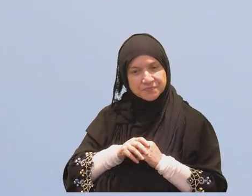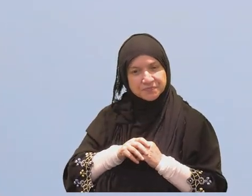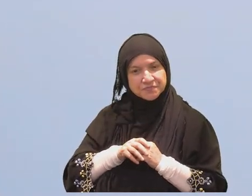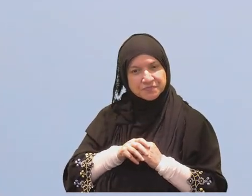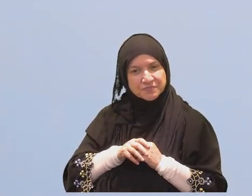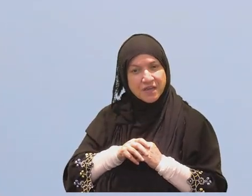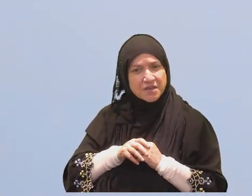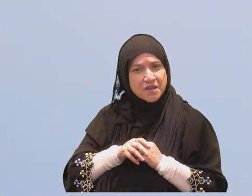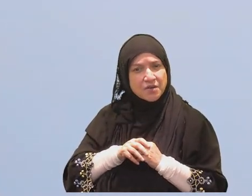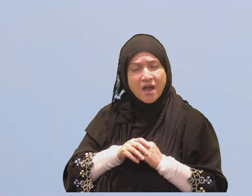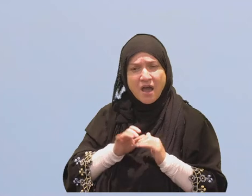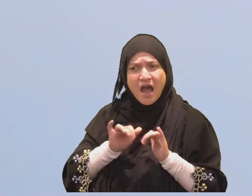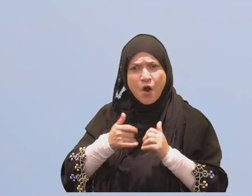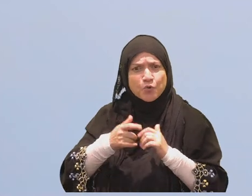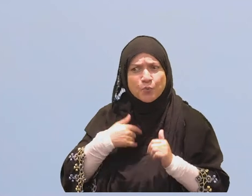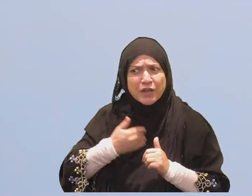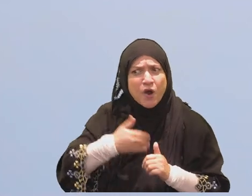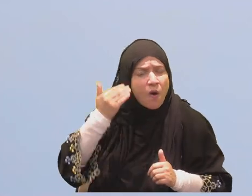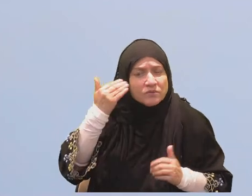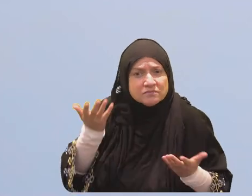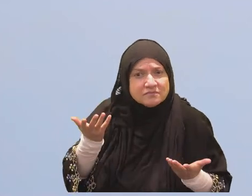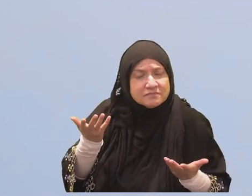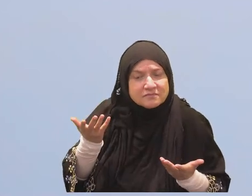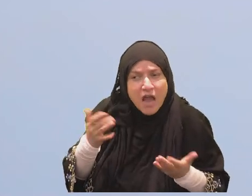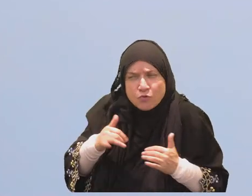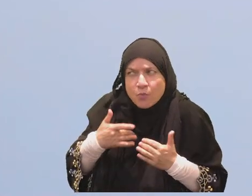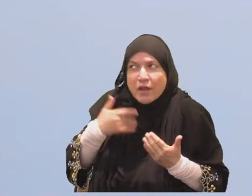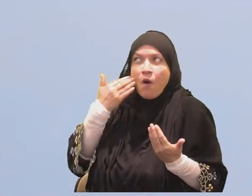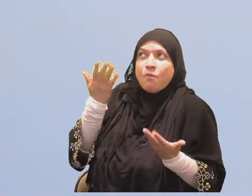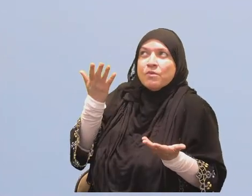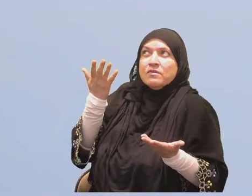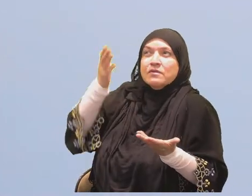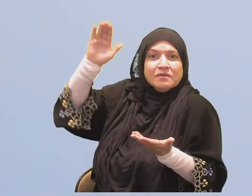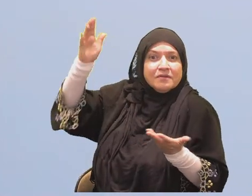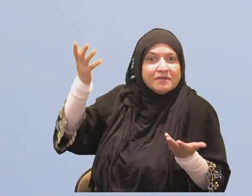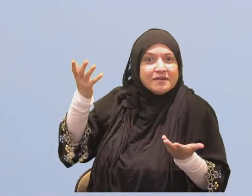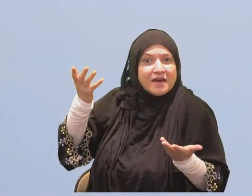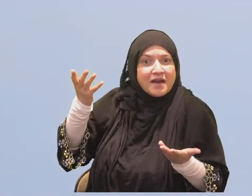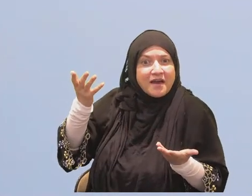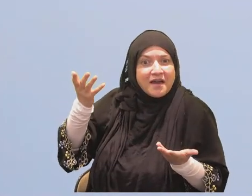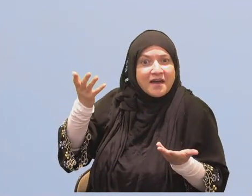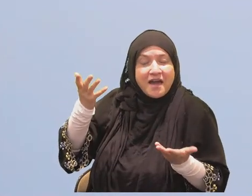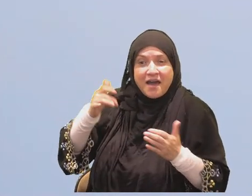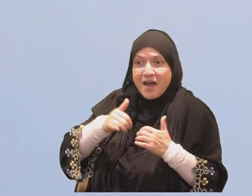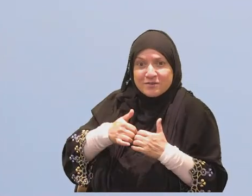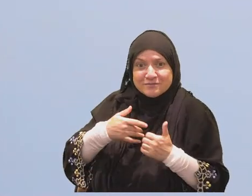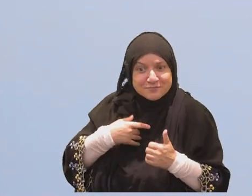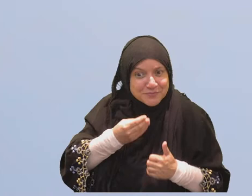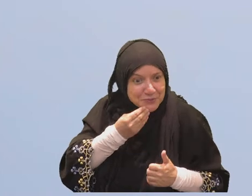And the overwhelming majority of people on this earth are adequately fed.